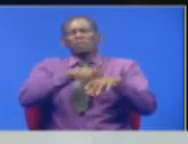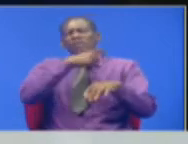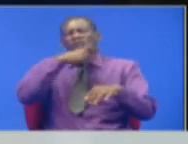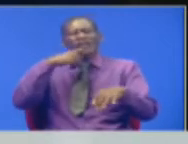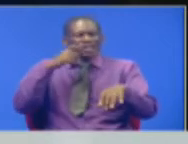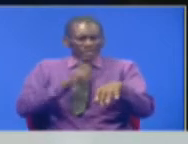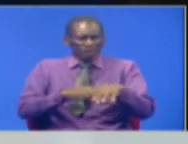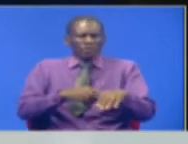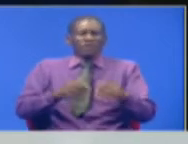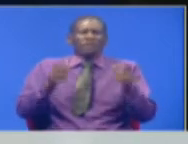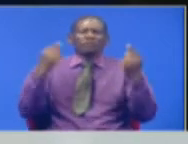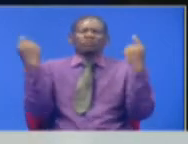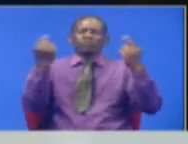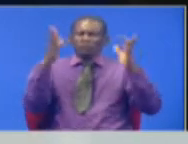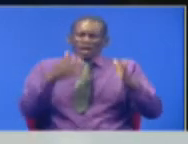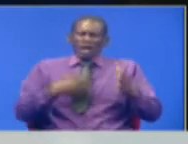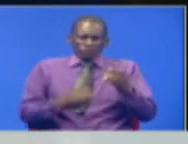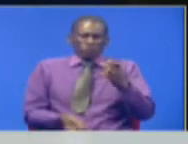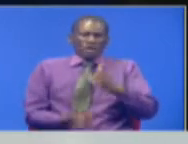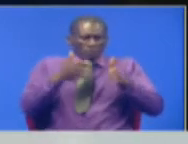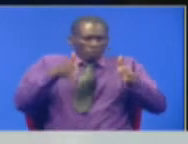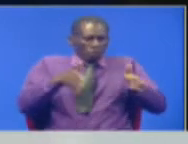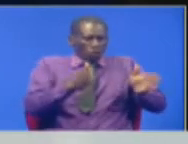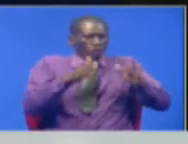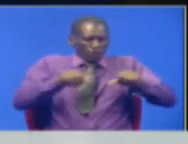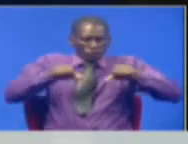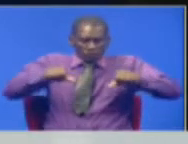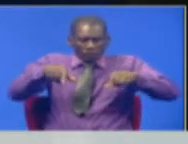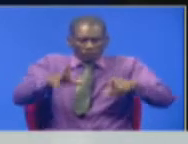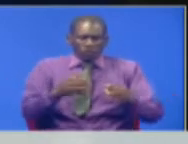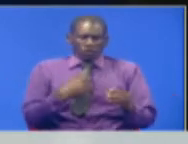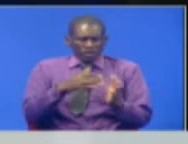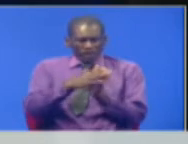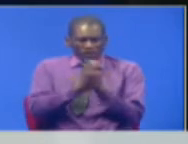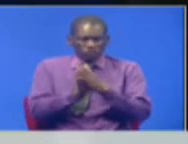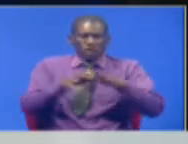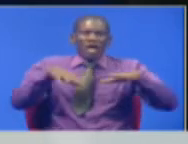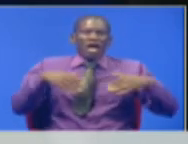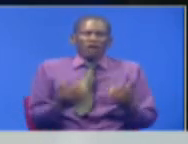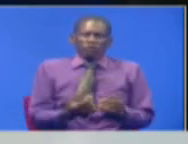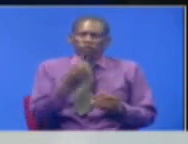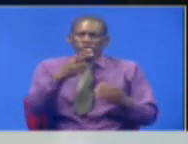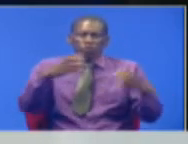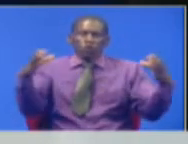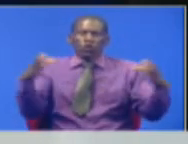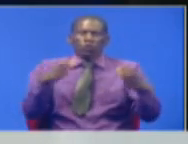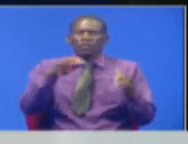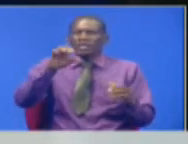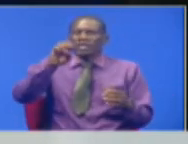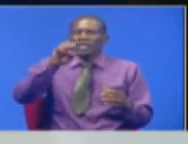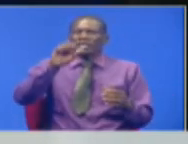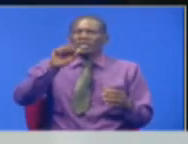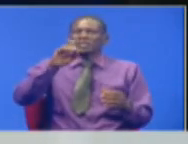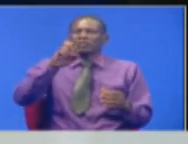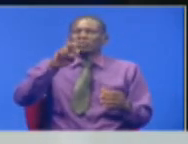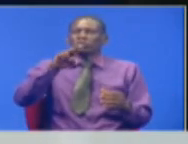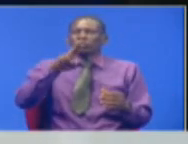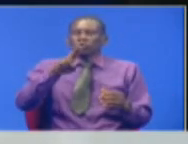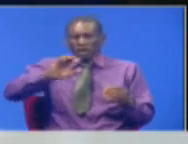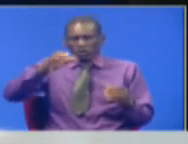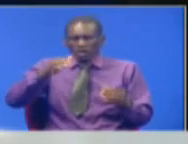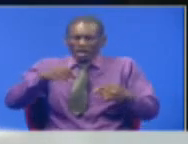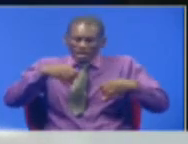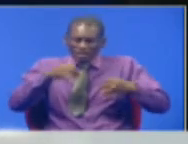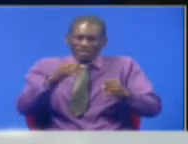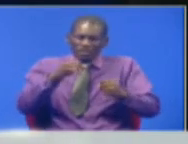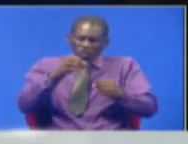to sustain themselves. Leila Mohammed brings us the story of how two communities in Samburu County are embracing the use of biogas